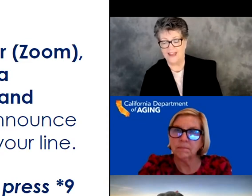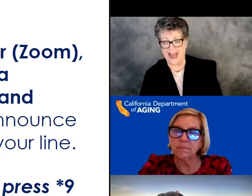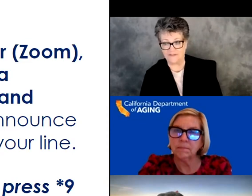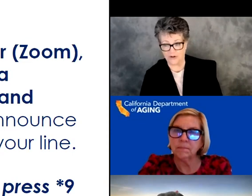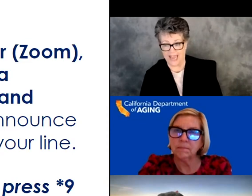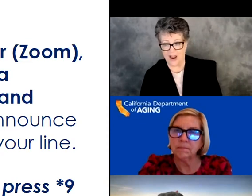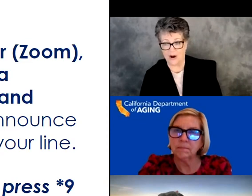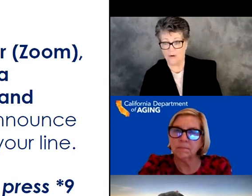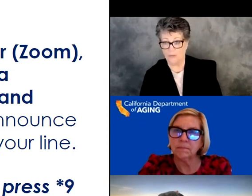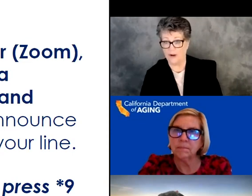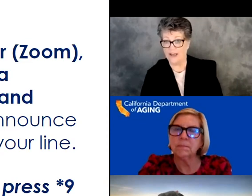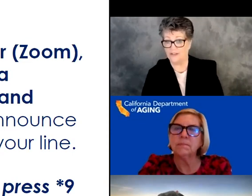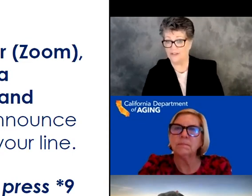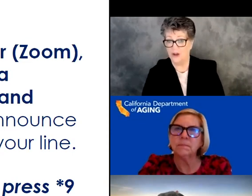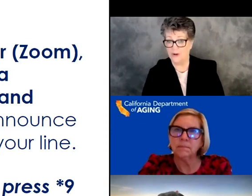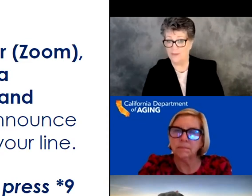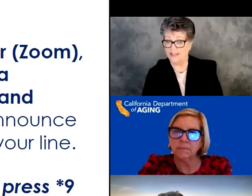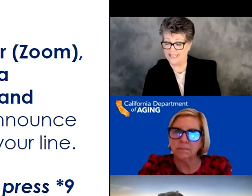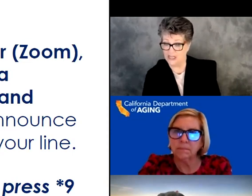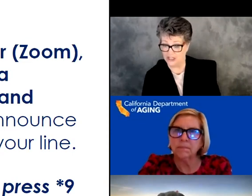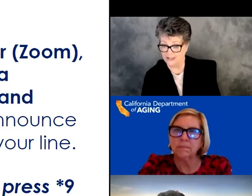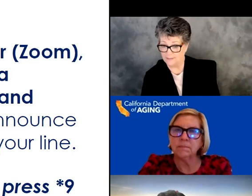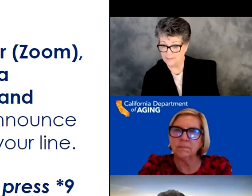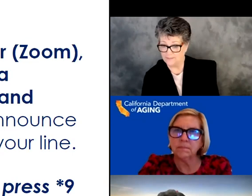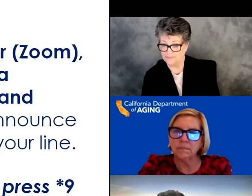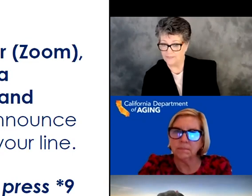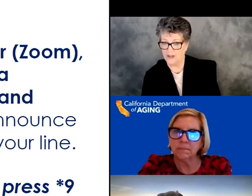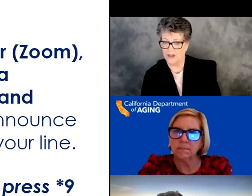and then aftercare with rehabilitation.